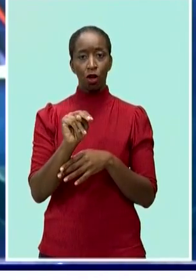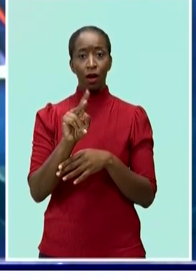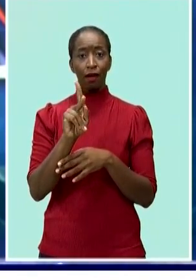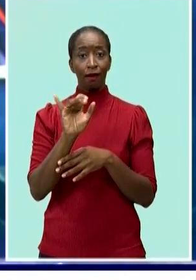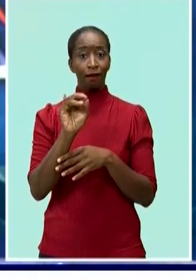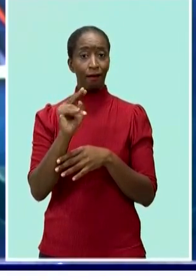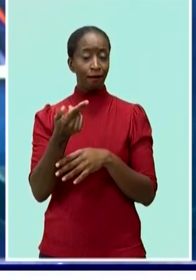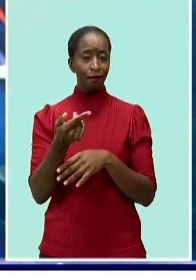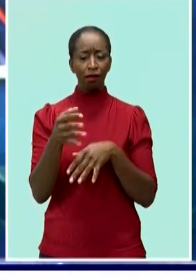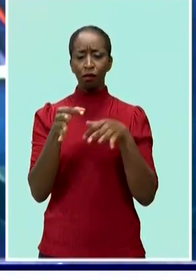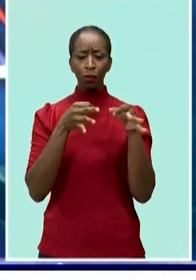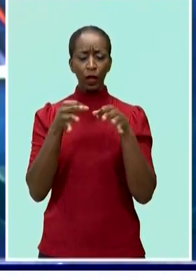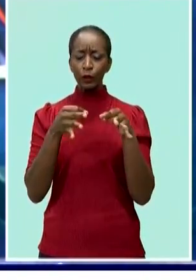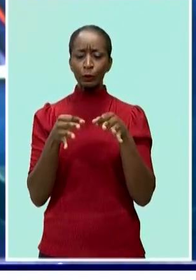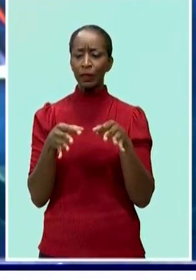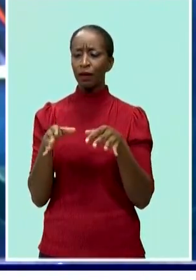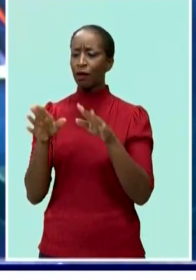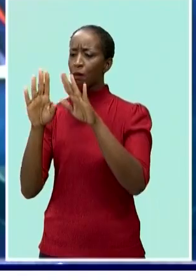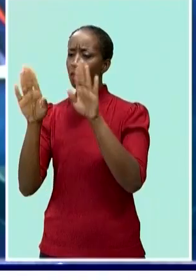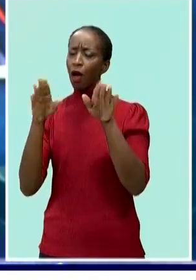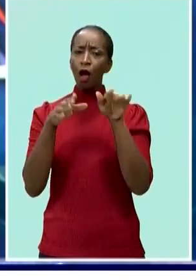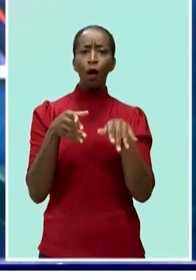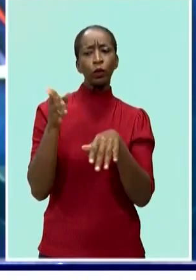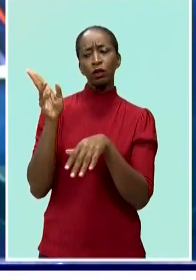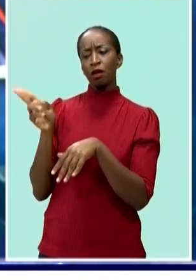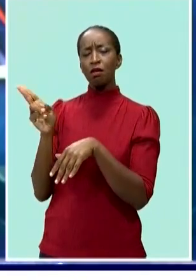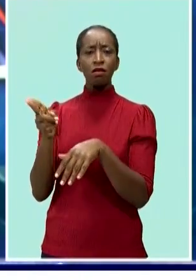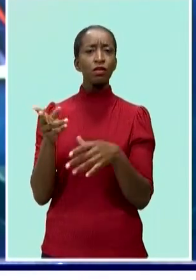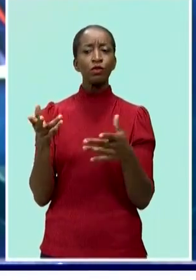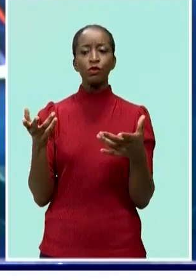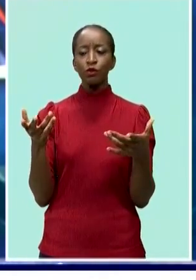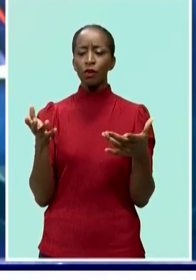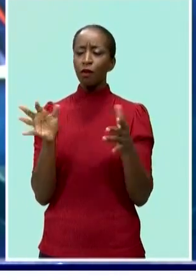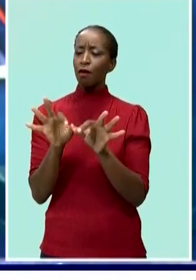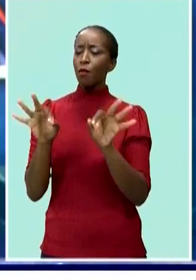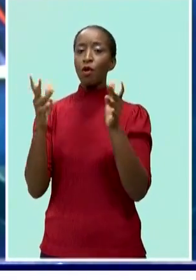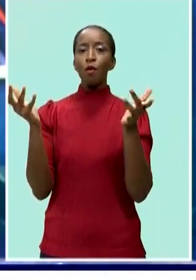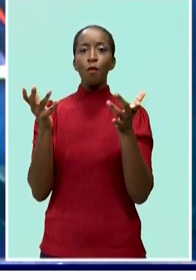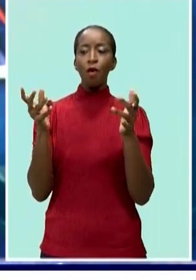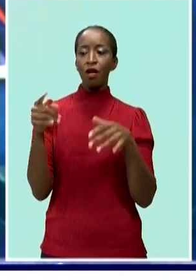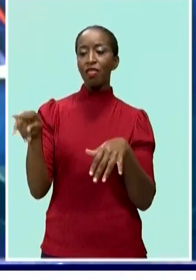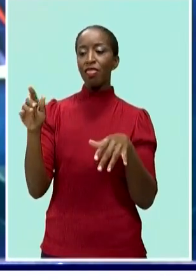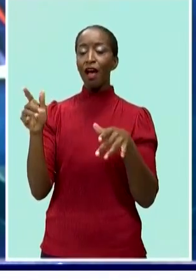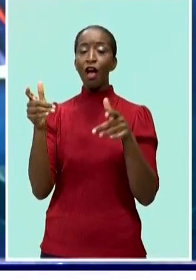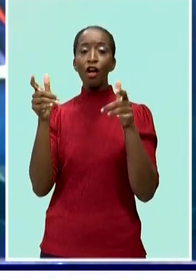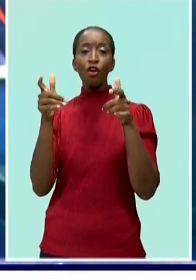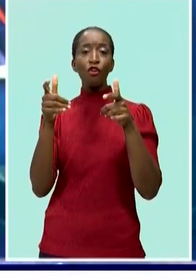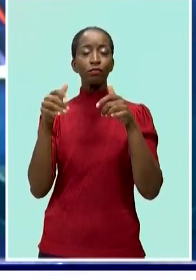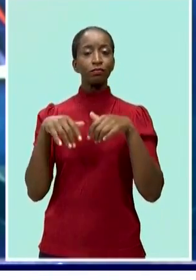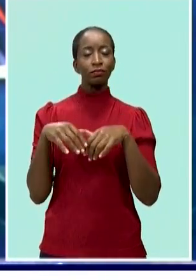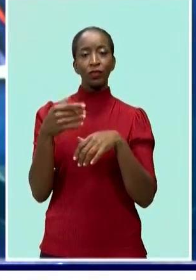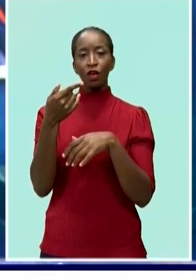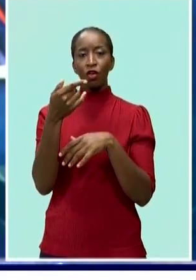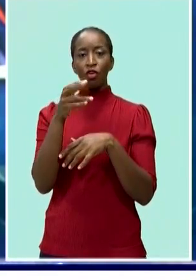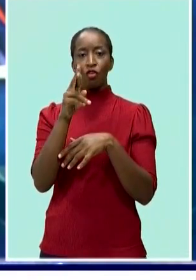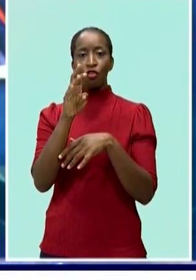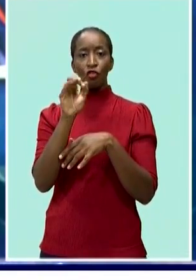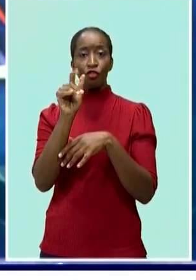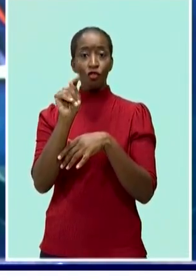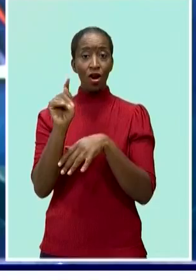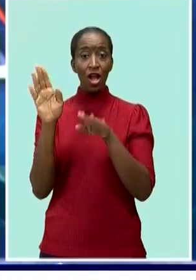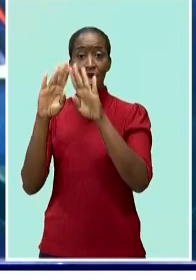simply great houses and symbols of our colonial past, but also places where someone important to a community may have lived or